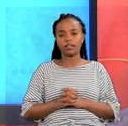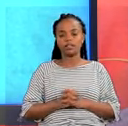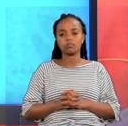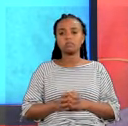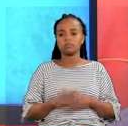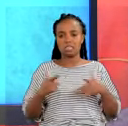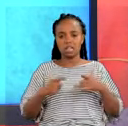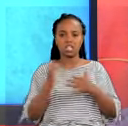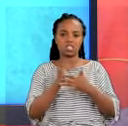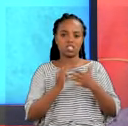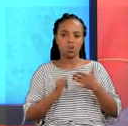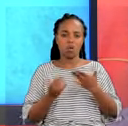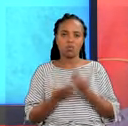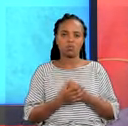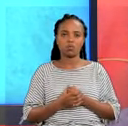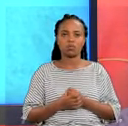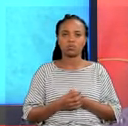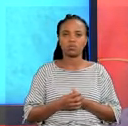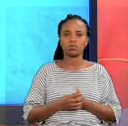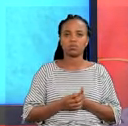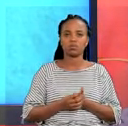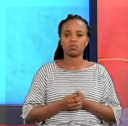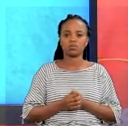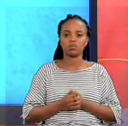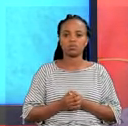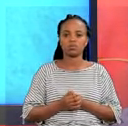let's draw roughly.